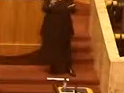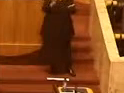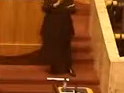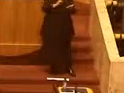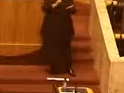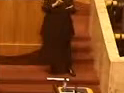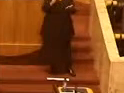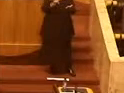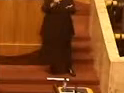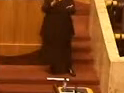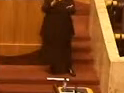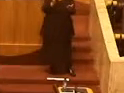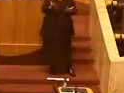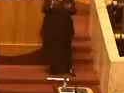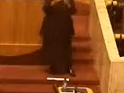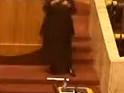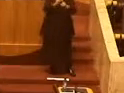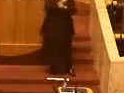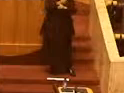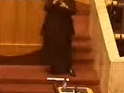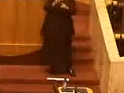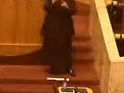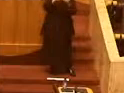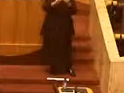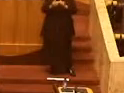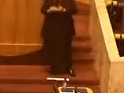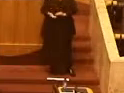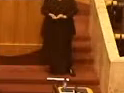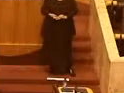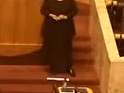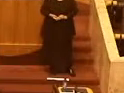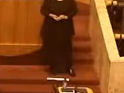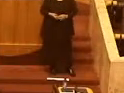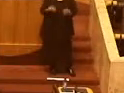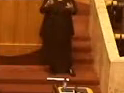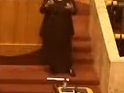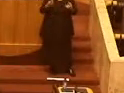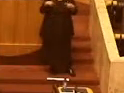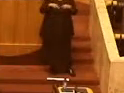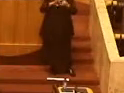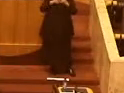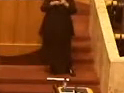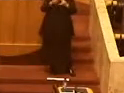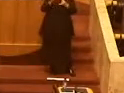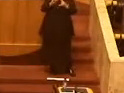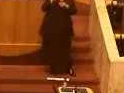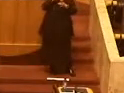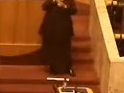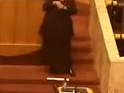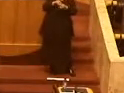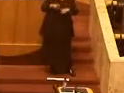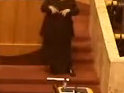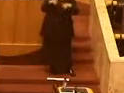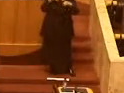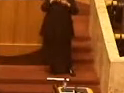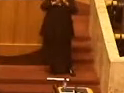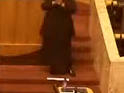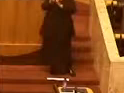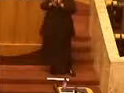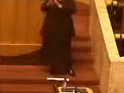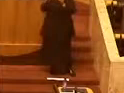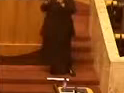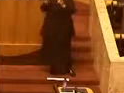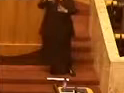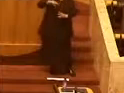a disservice to the people of our province. Our efforts should contribute to improving the lives and livelihoods of our